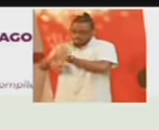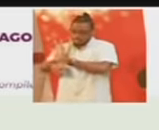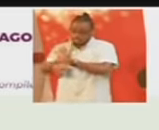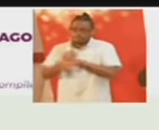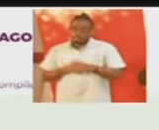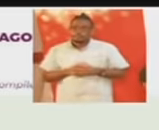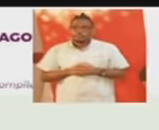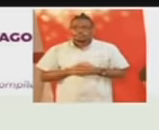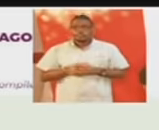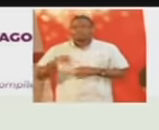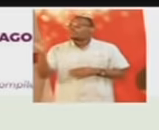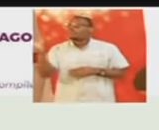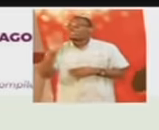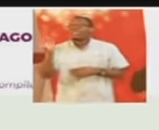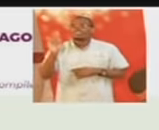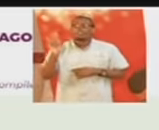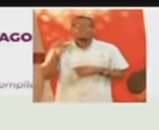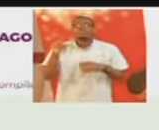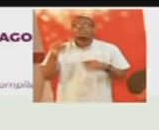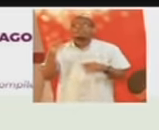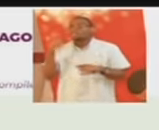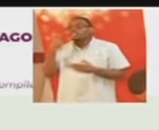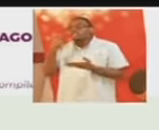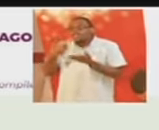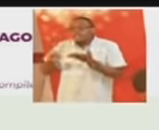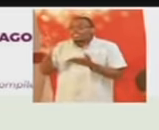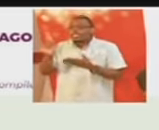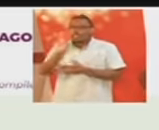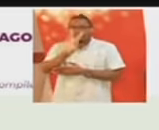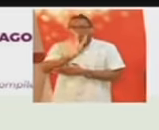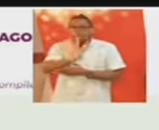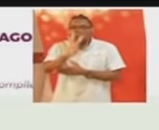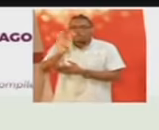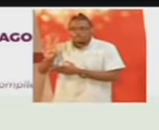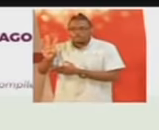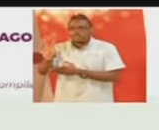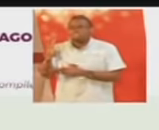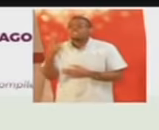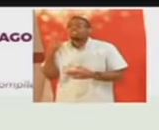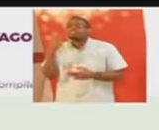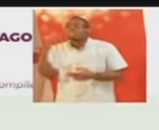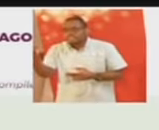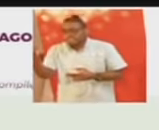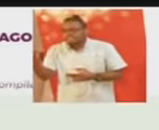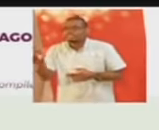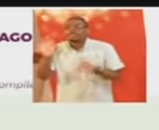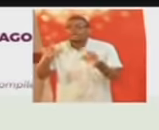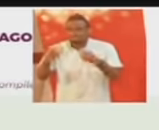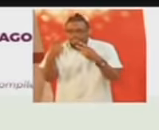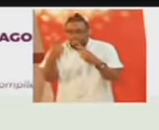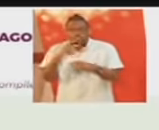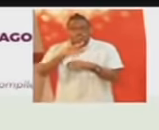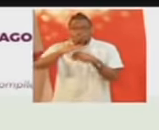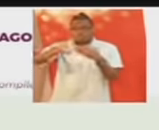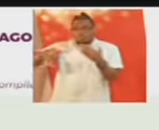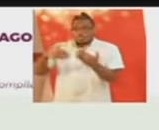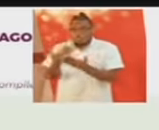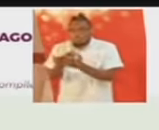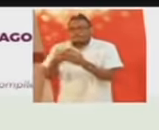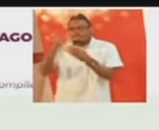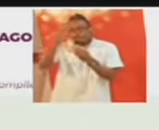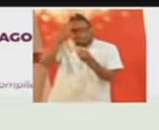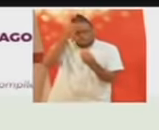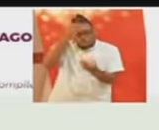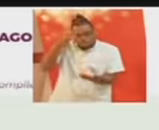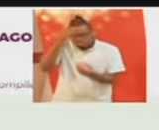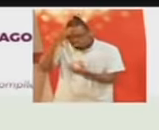on our website so that additional information can be gotten for the step-downs for the quarantine facilities and further breakdowns can be